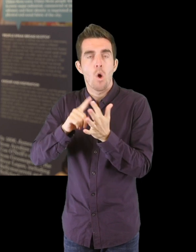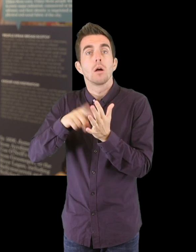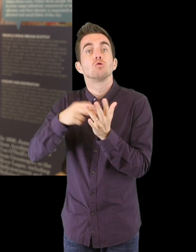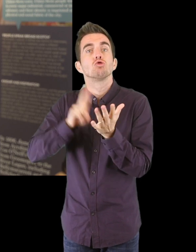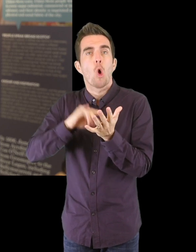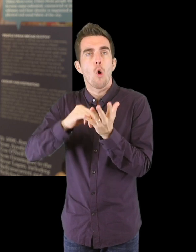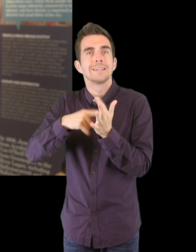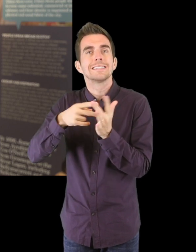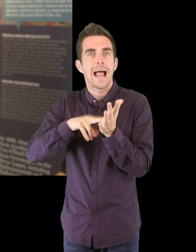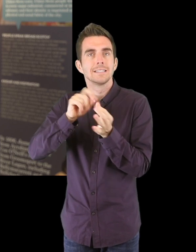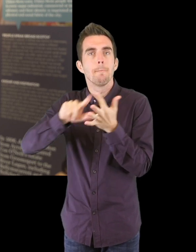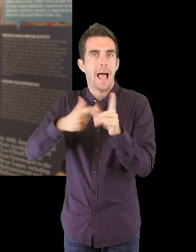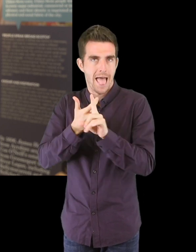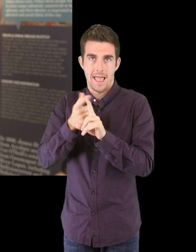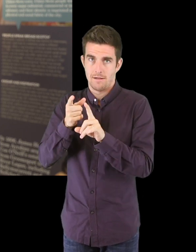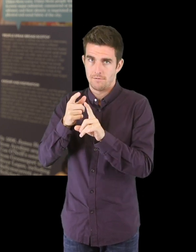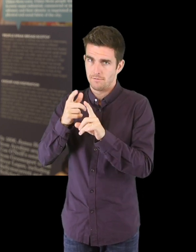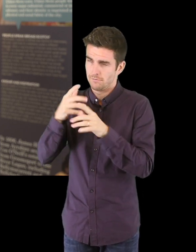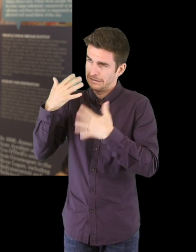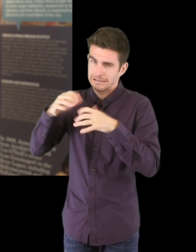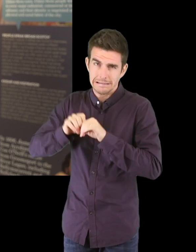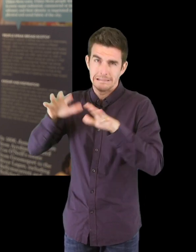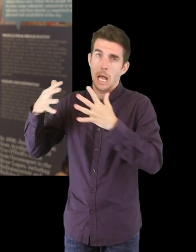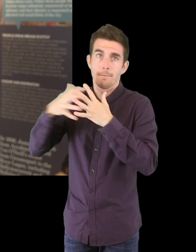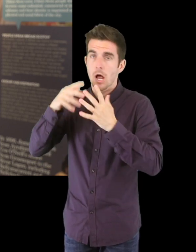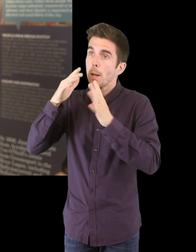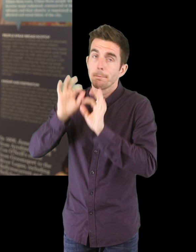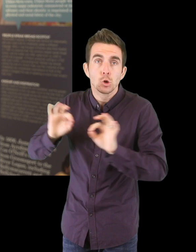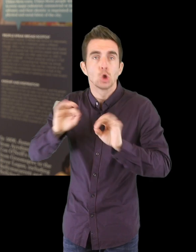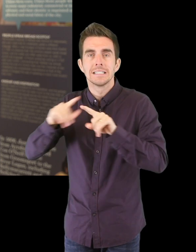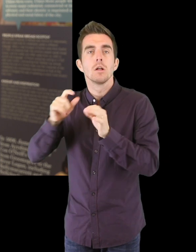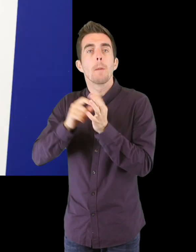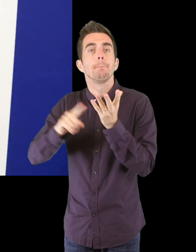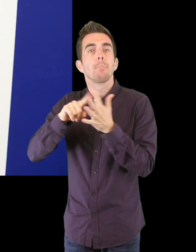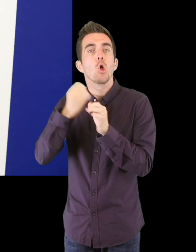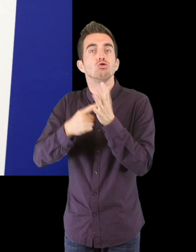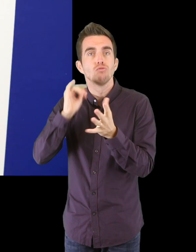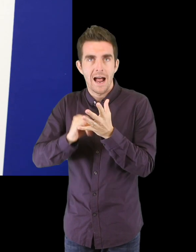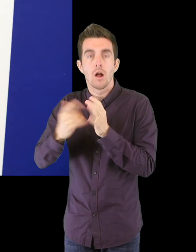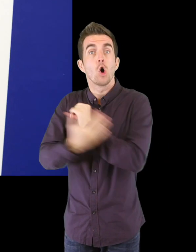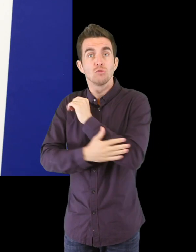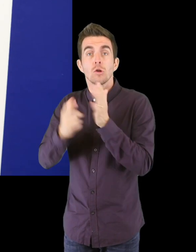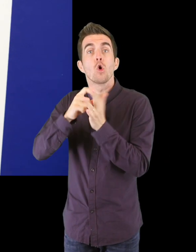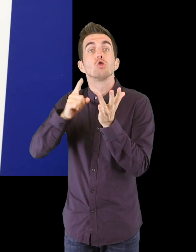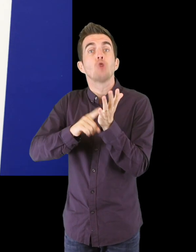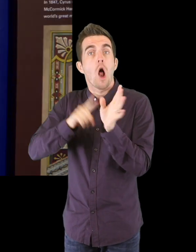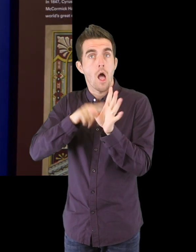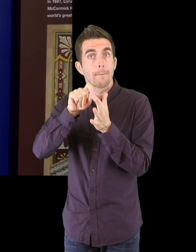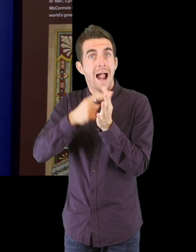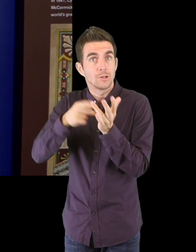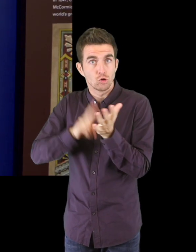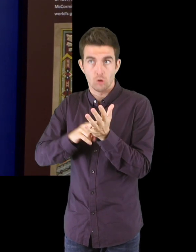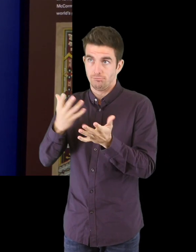John Steinbeck, or influencing American music from the likes of bluegrass and country and even Dolly